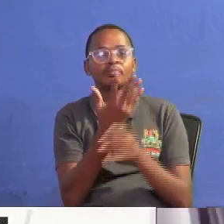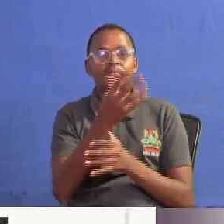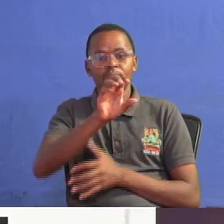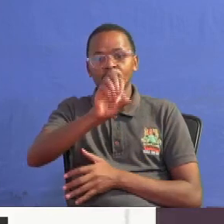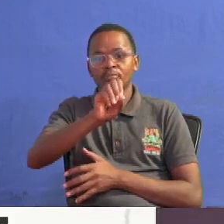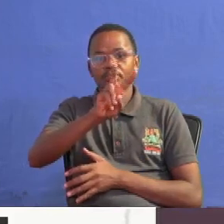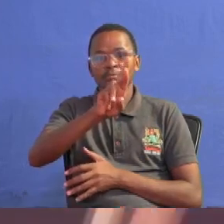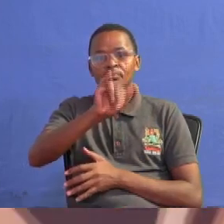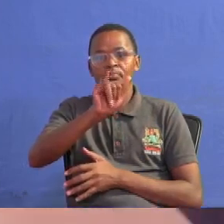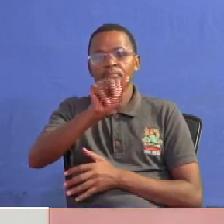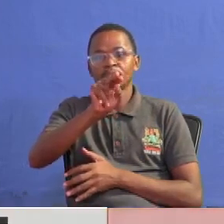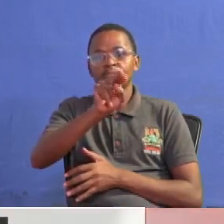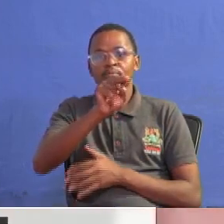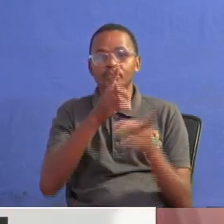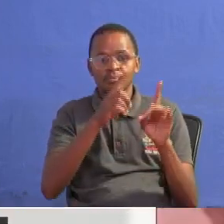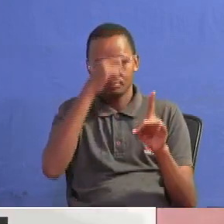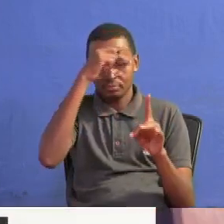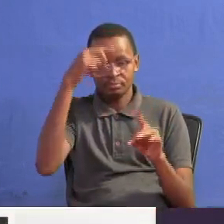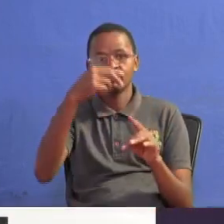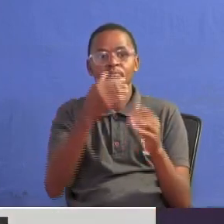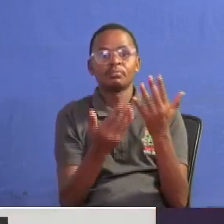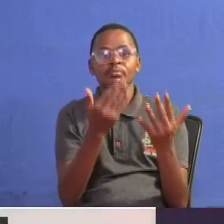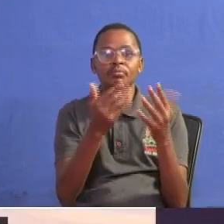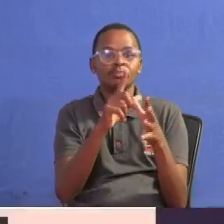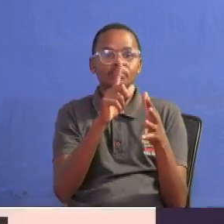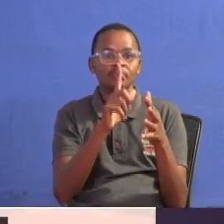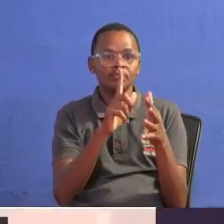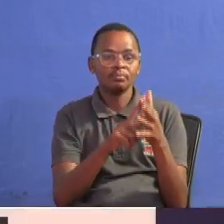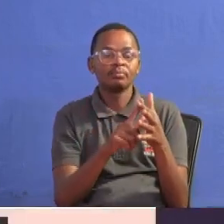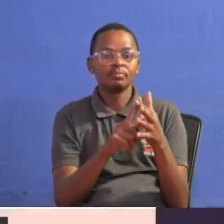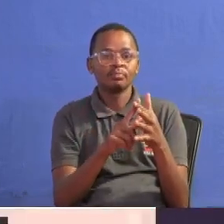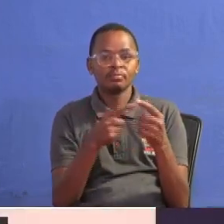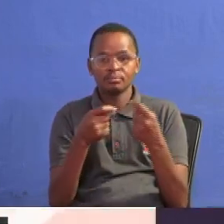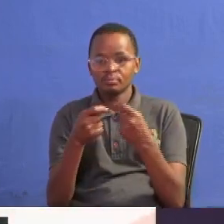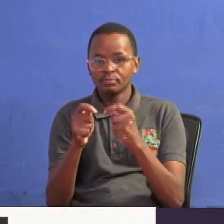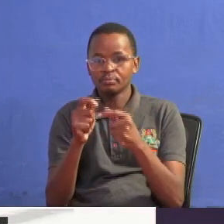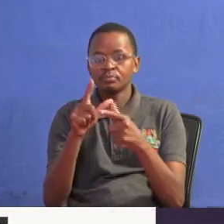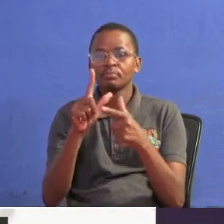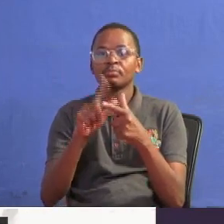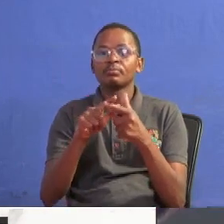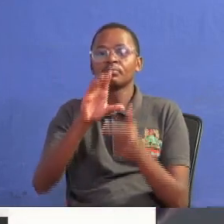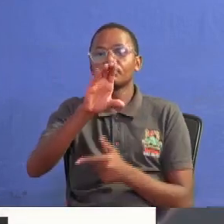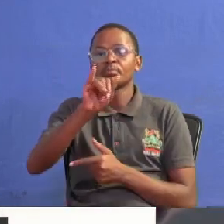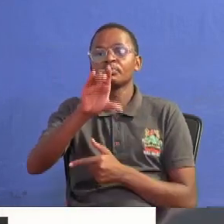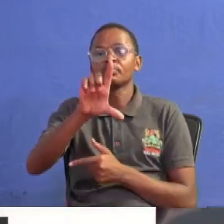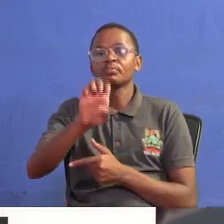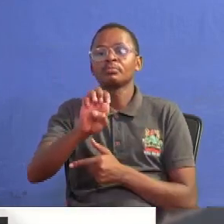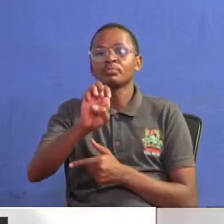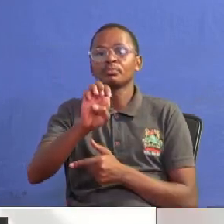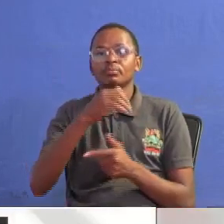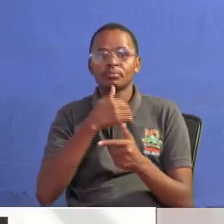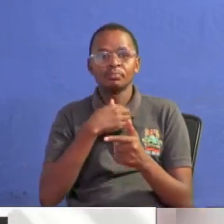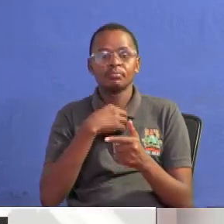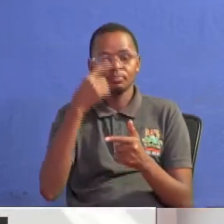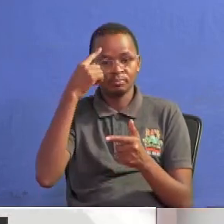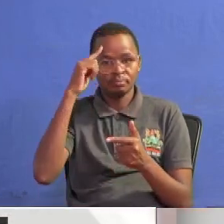ovarian torsion. Due to hormonal imbalance, ovarian cysts may trigger at most with the menstrual cycle. Menstrual cycle has